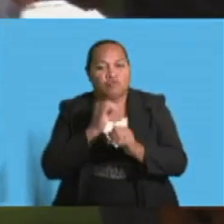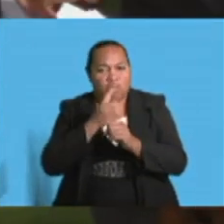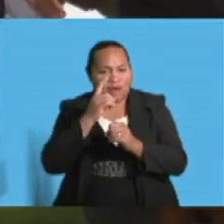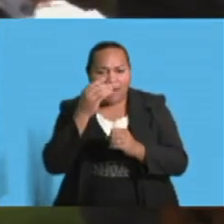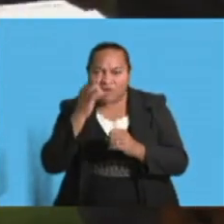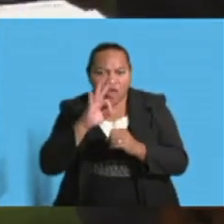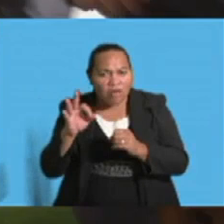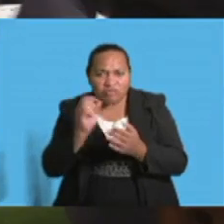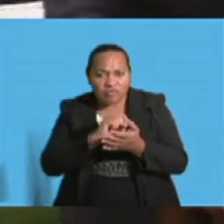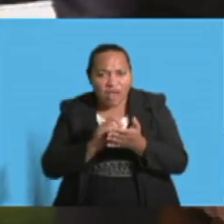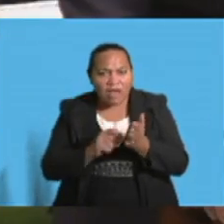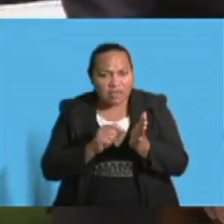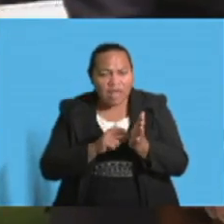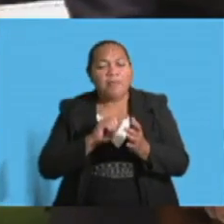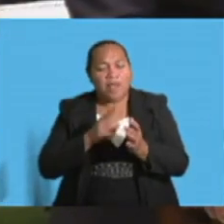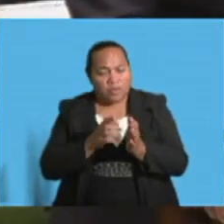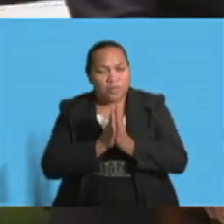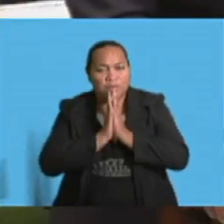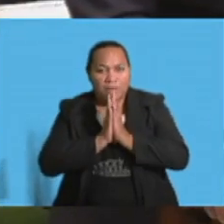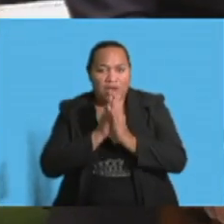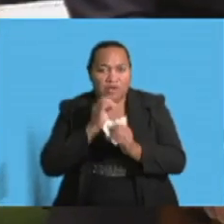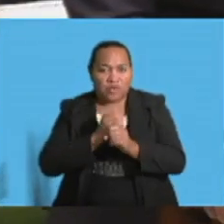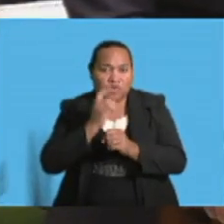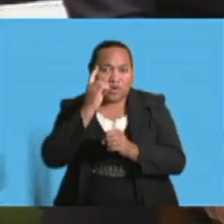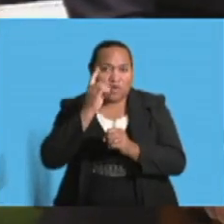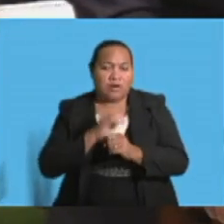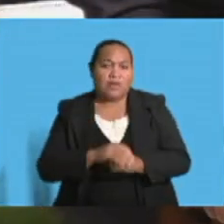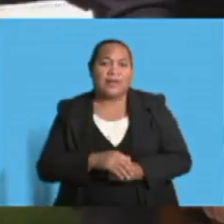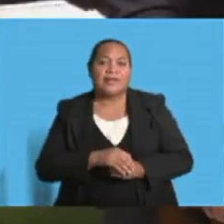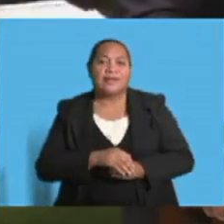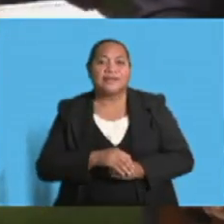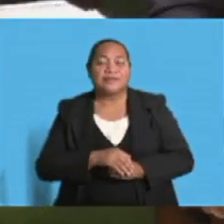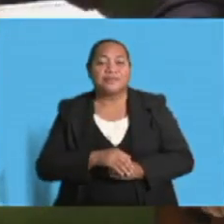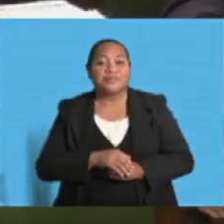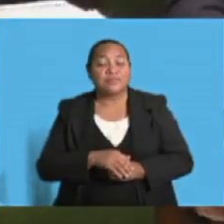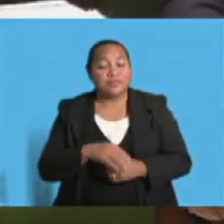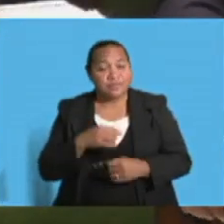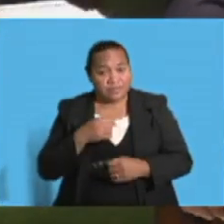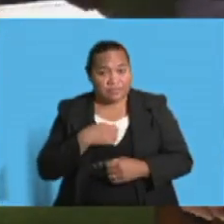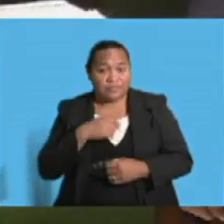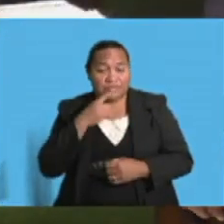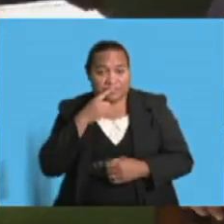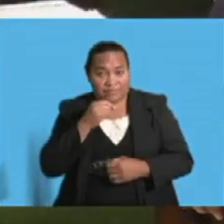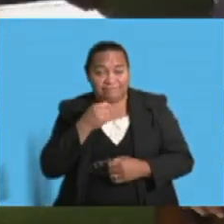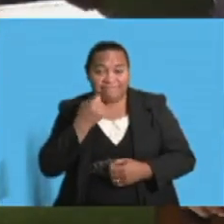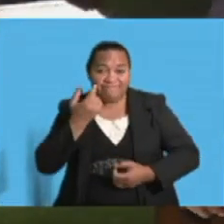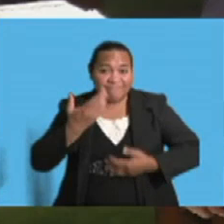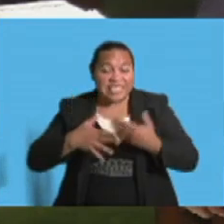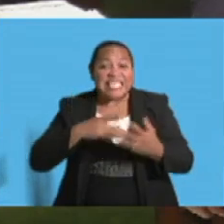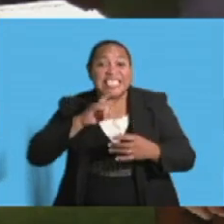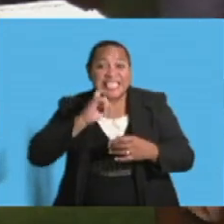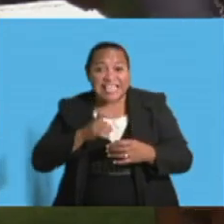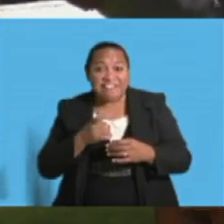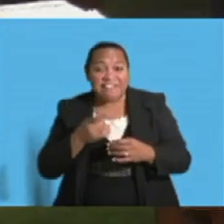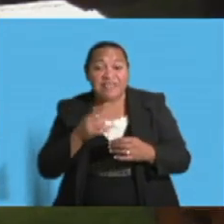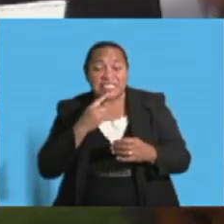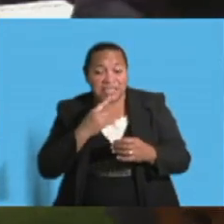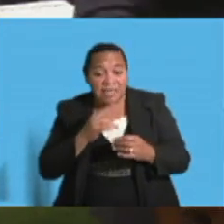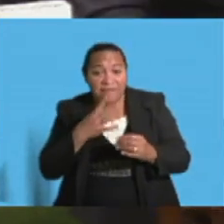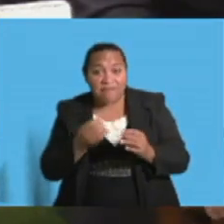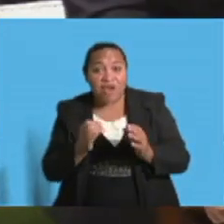anywhere, but we do pray to God. Madam Speaker, I can also highlight, when we had God mentioned in the